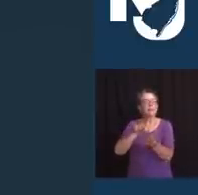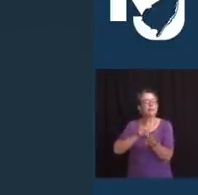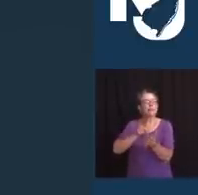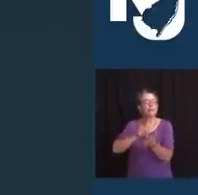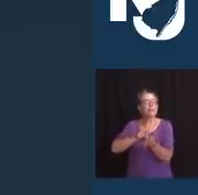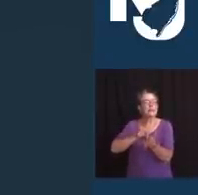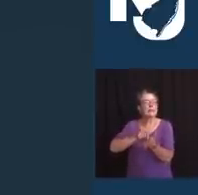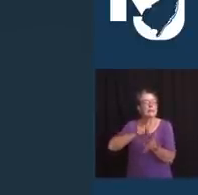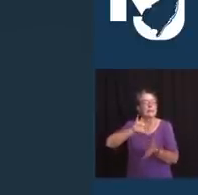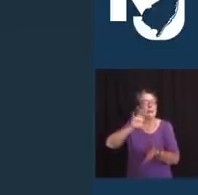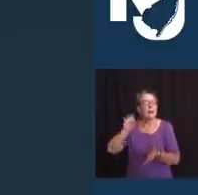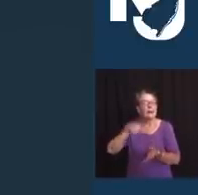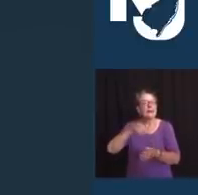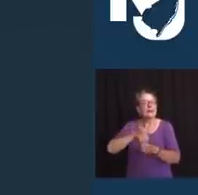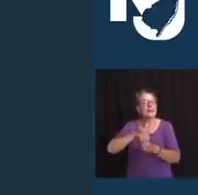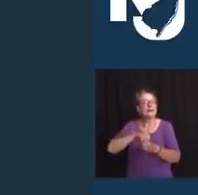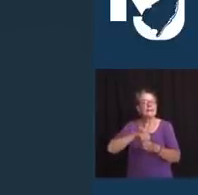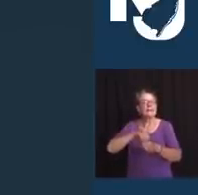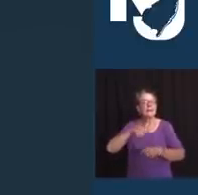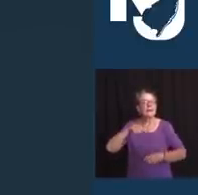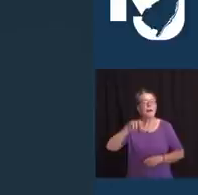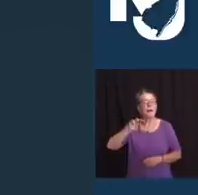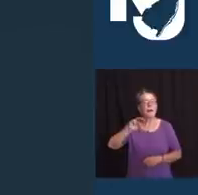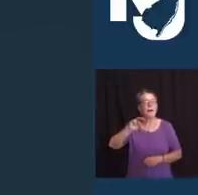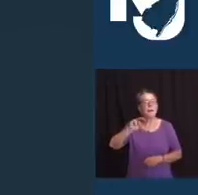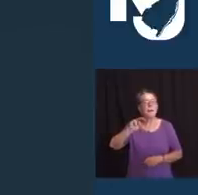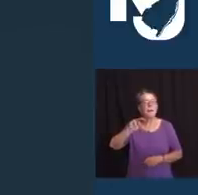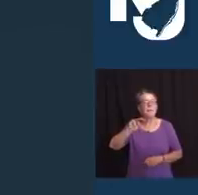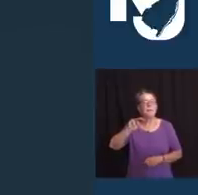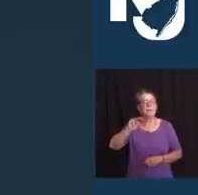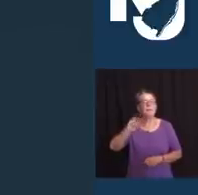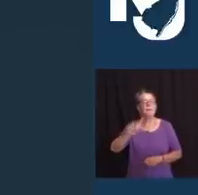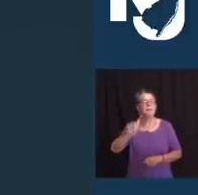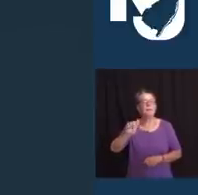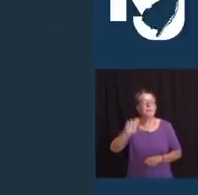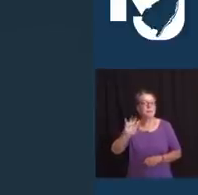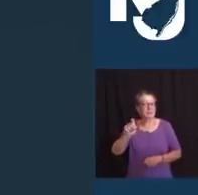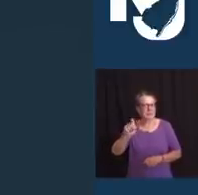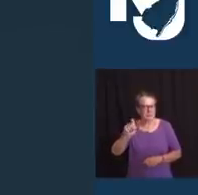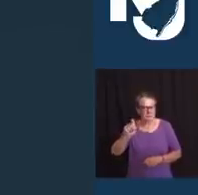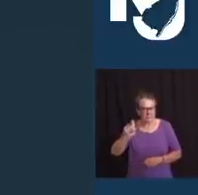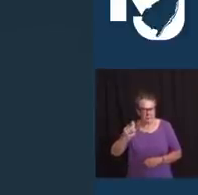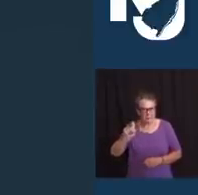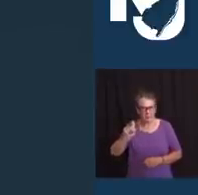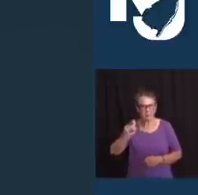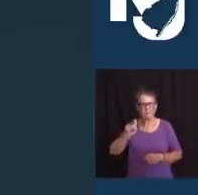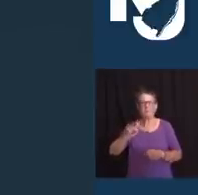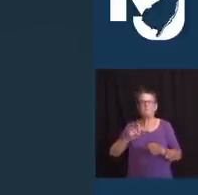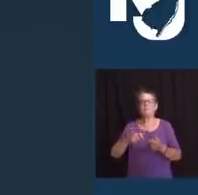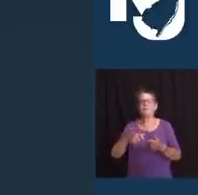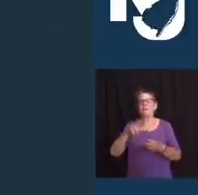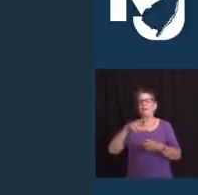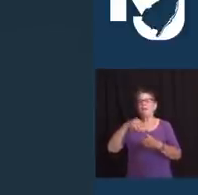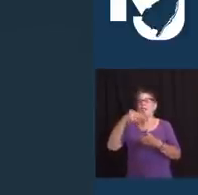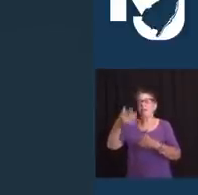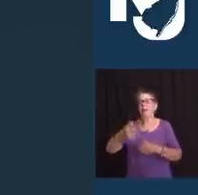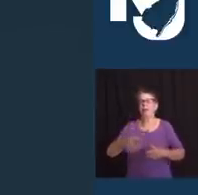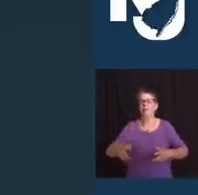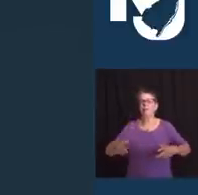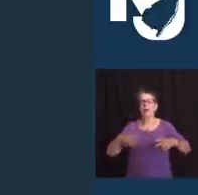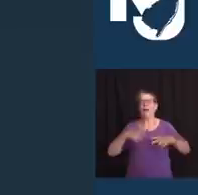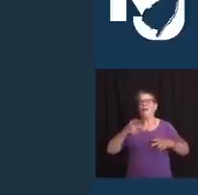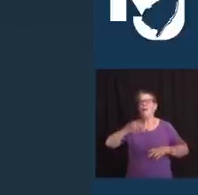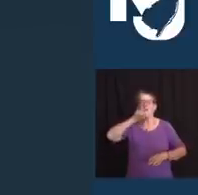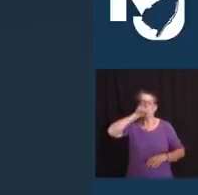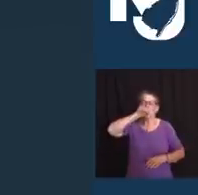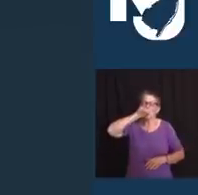served as its CEO for more than 30 years before his retirement. Though baseball remained his love, and he remained a fan